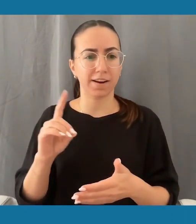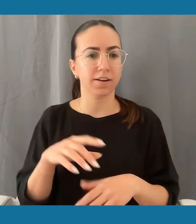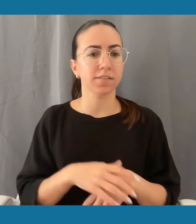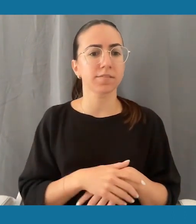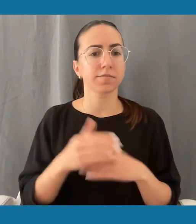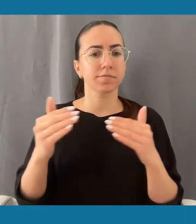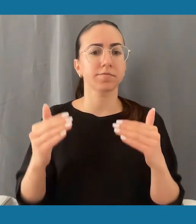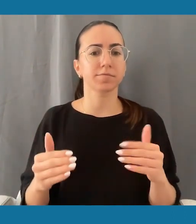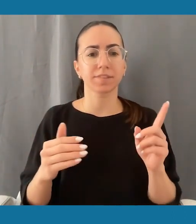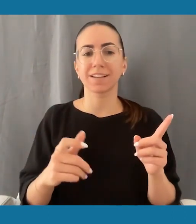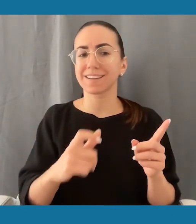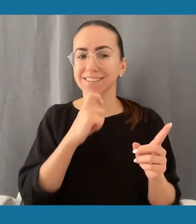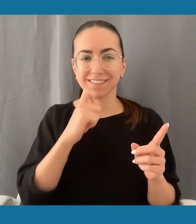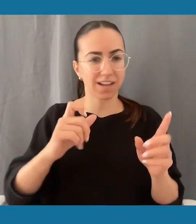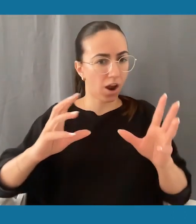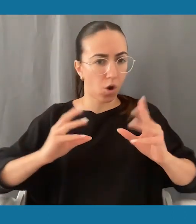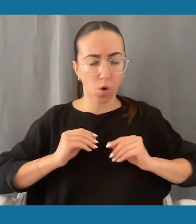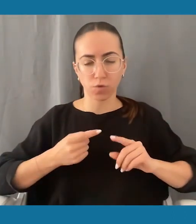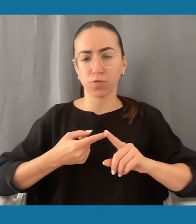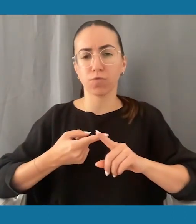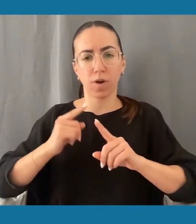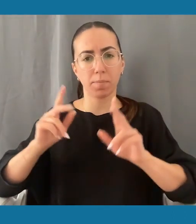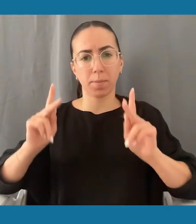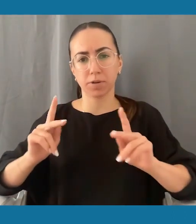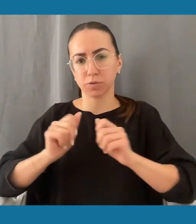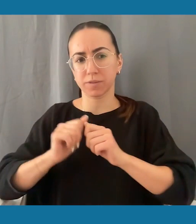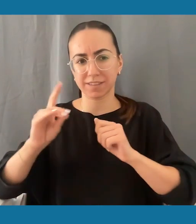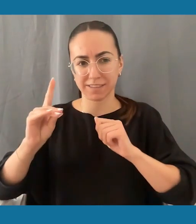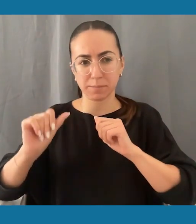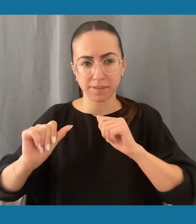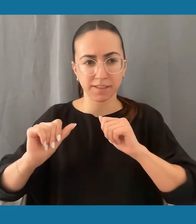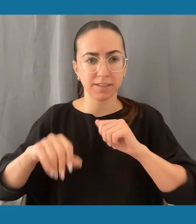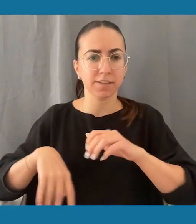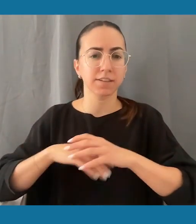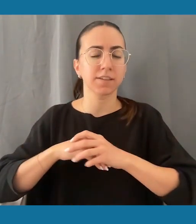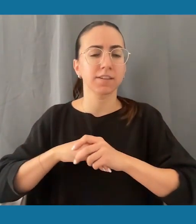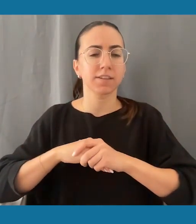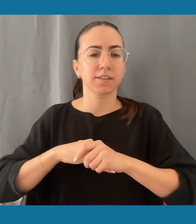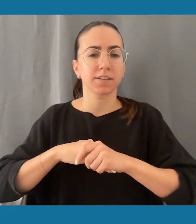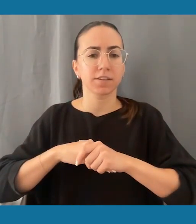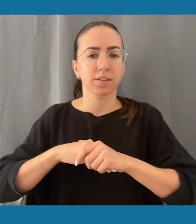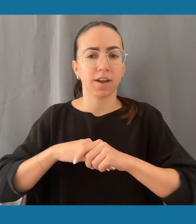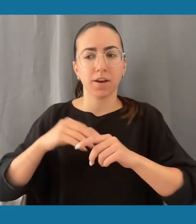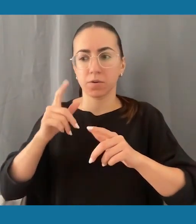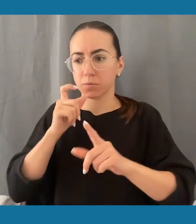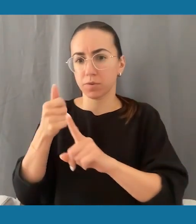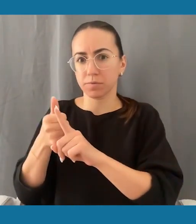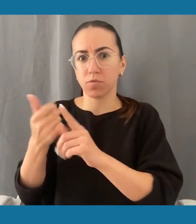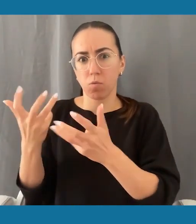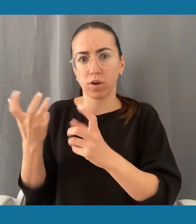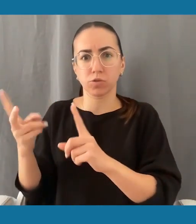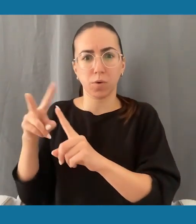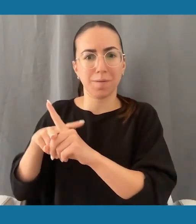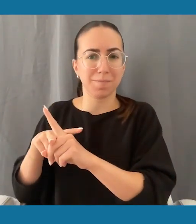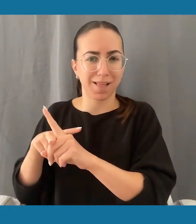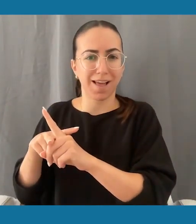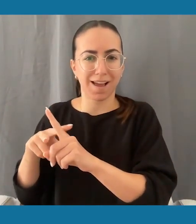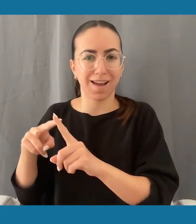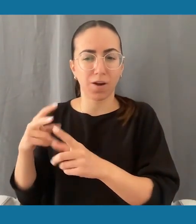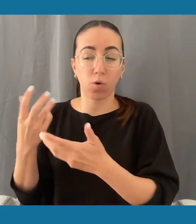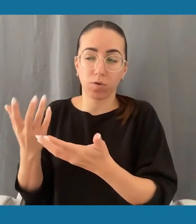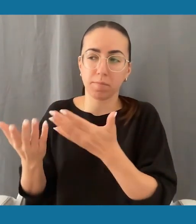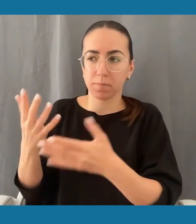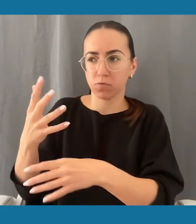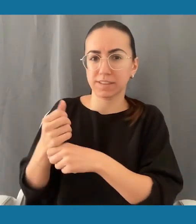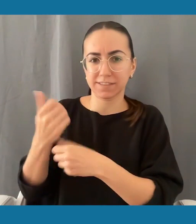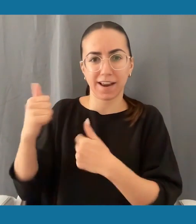not considered owned by the individual who has a disability and who is wishing to apply for and